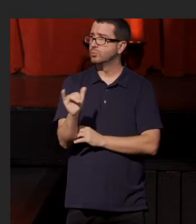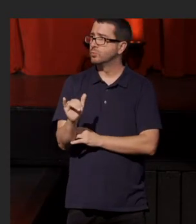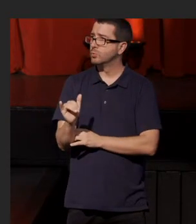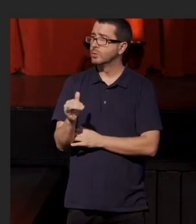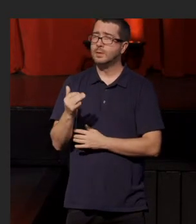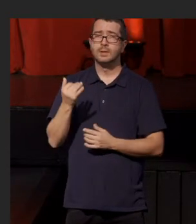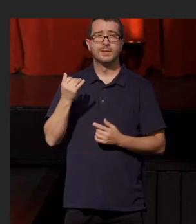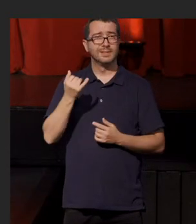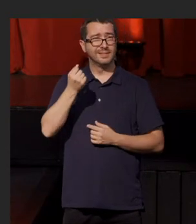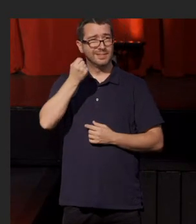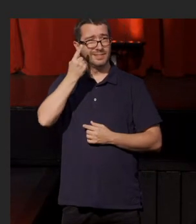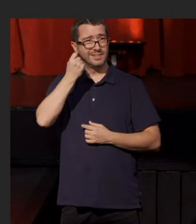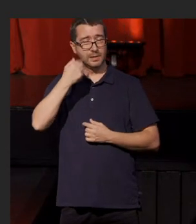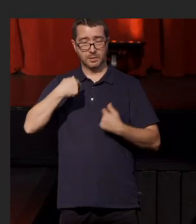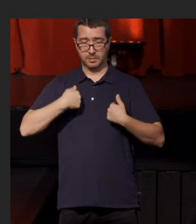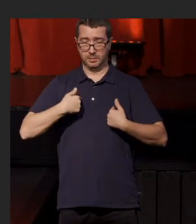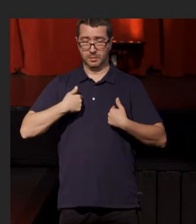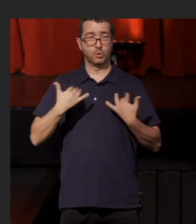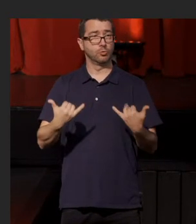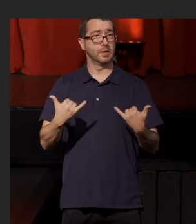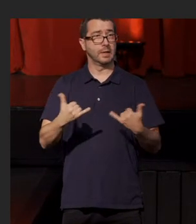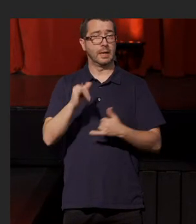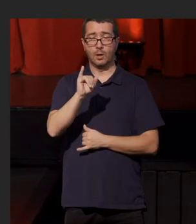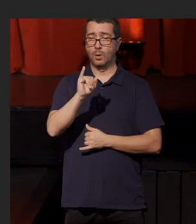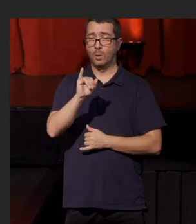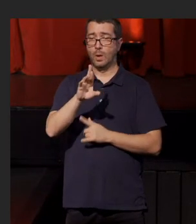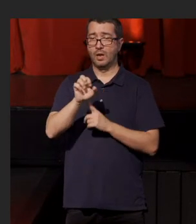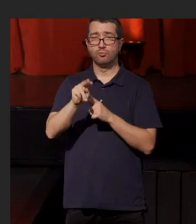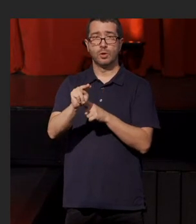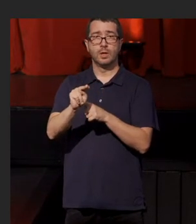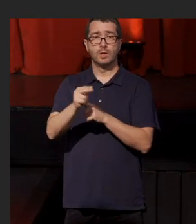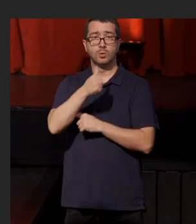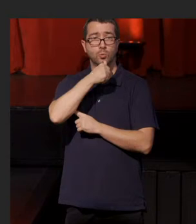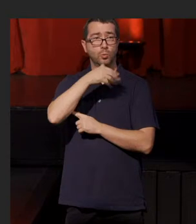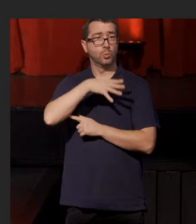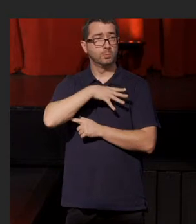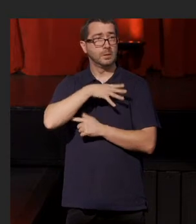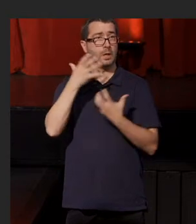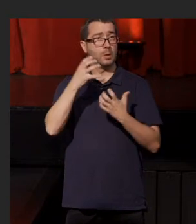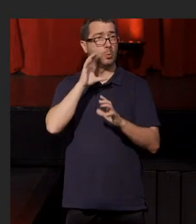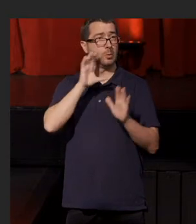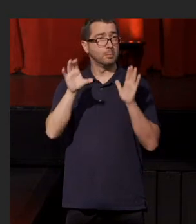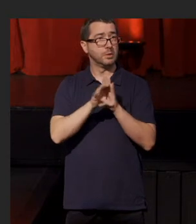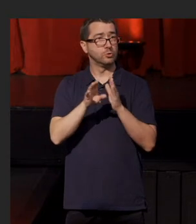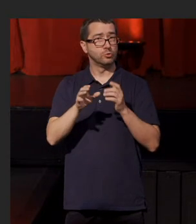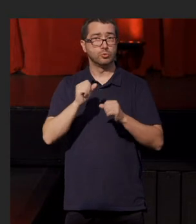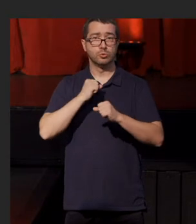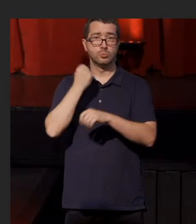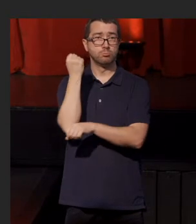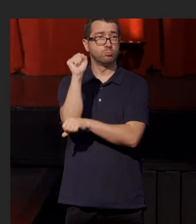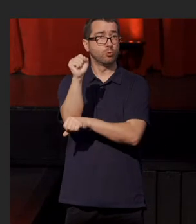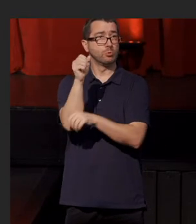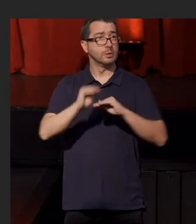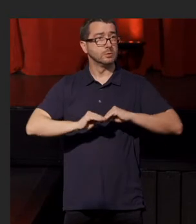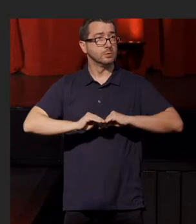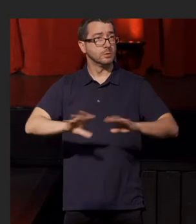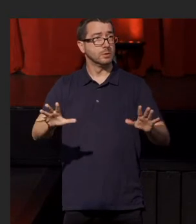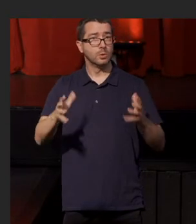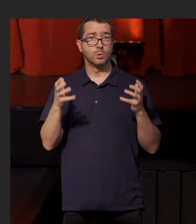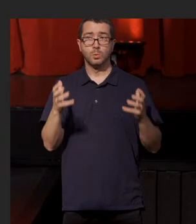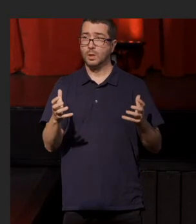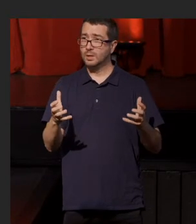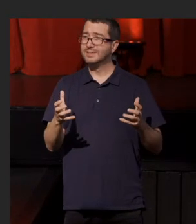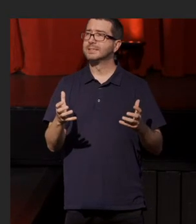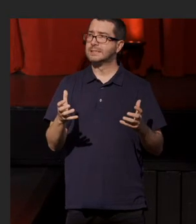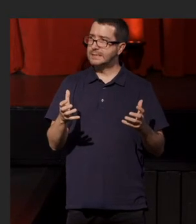a woman in Iran right now and I want to get images out of the protests, I would want to be